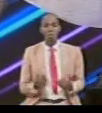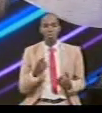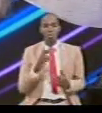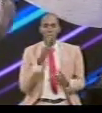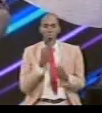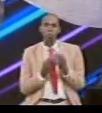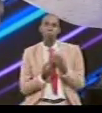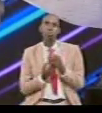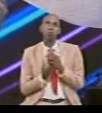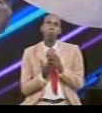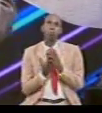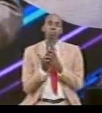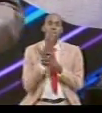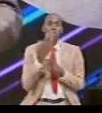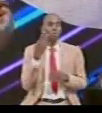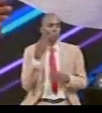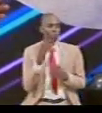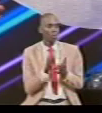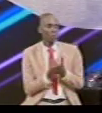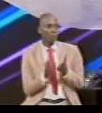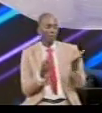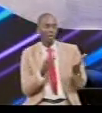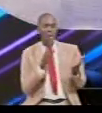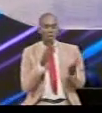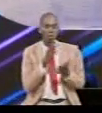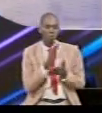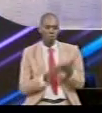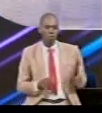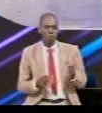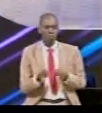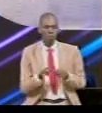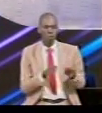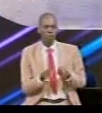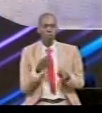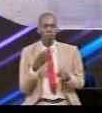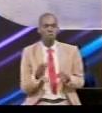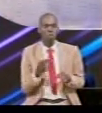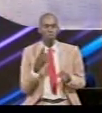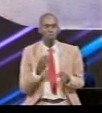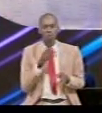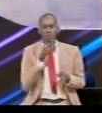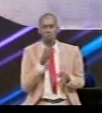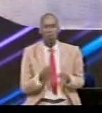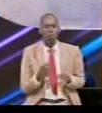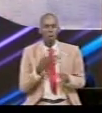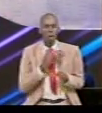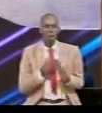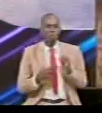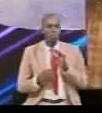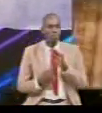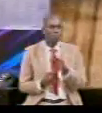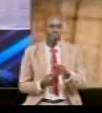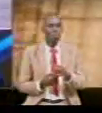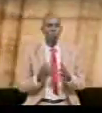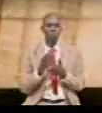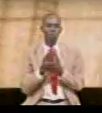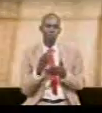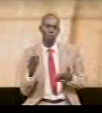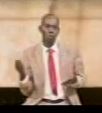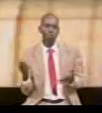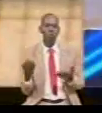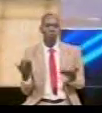you see that some character, some behavior demonstrates depravity and